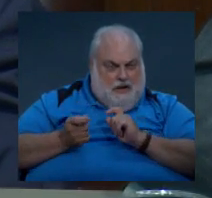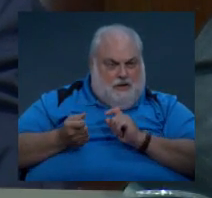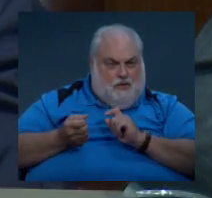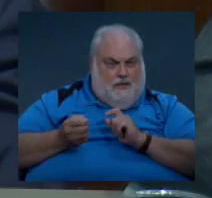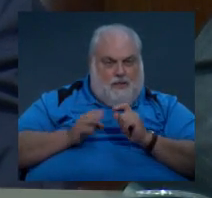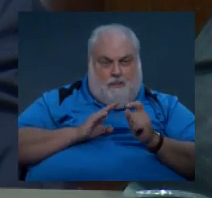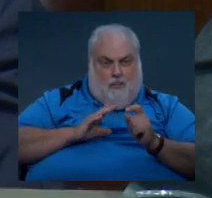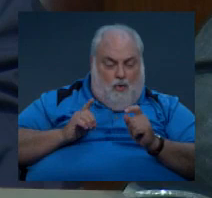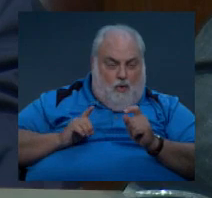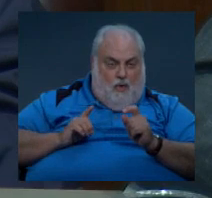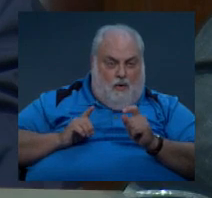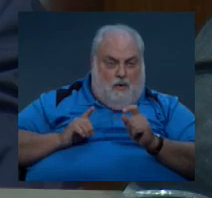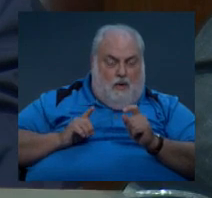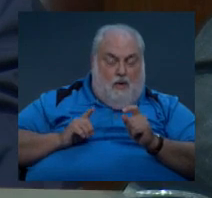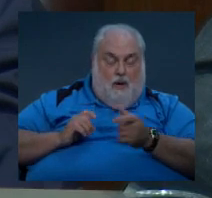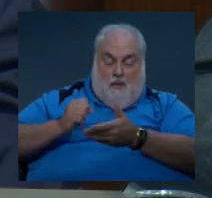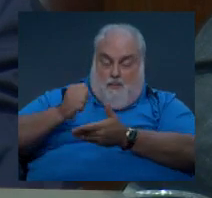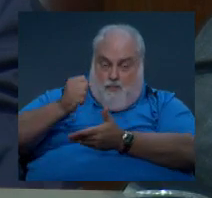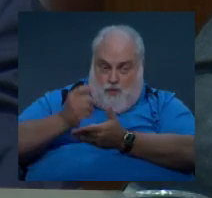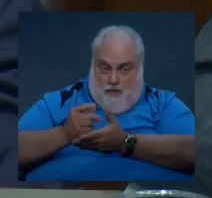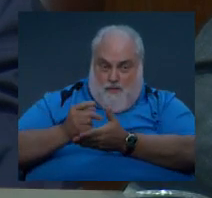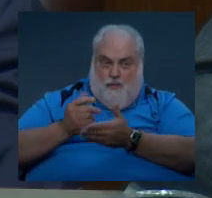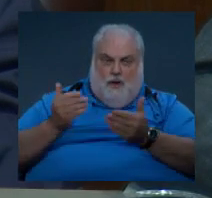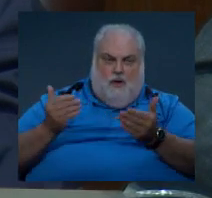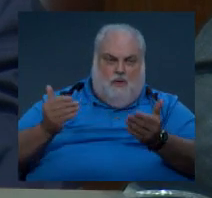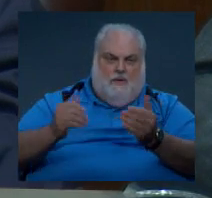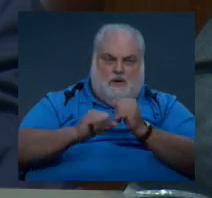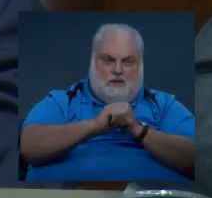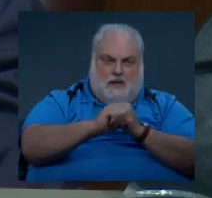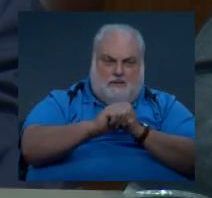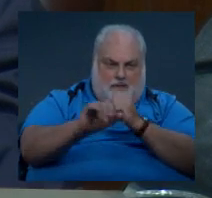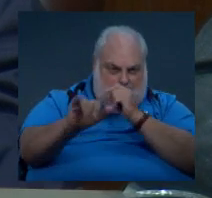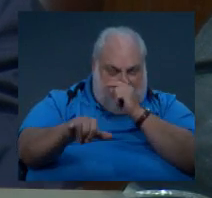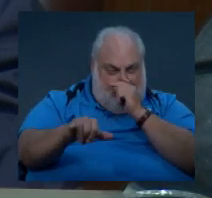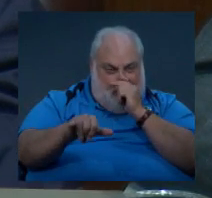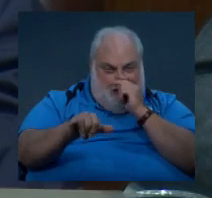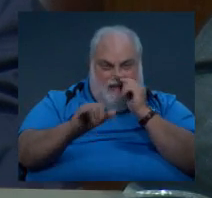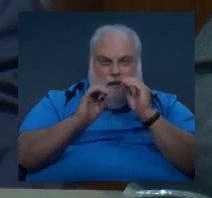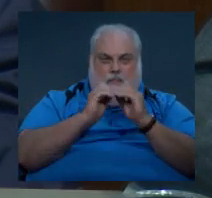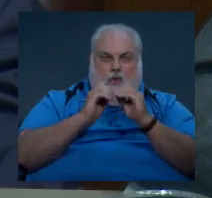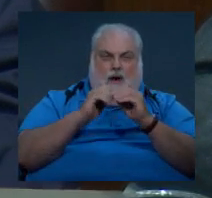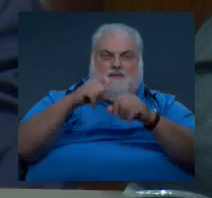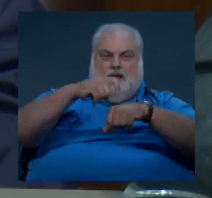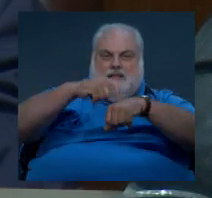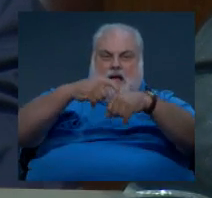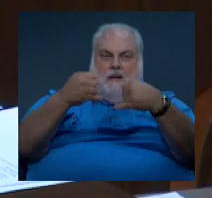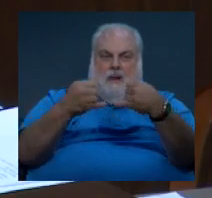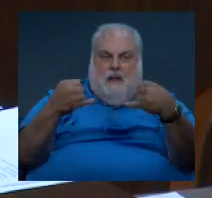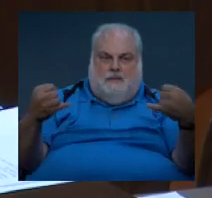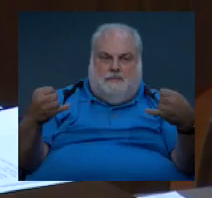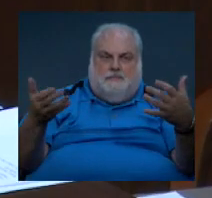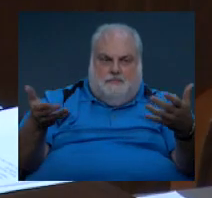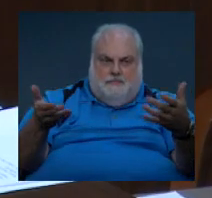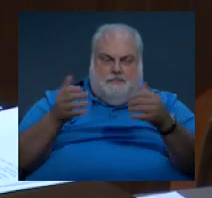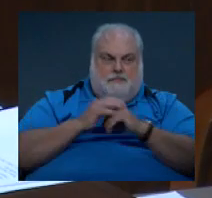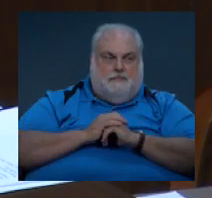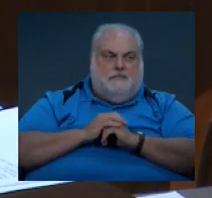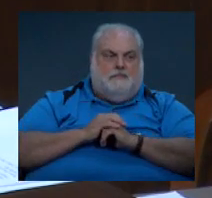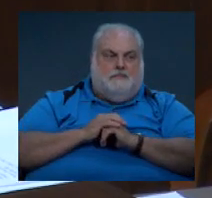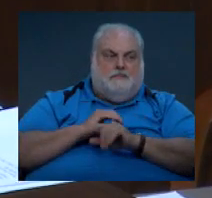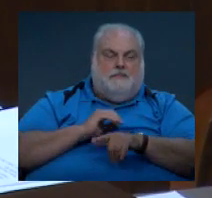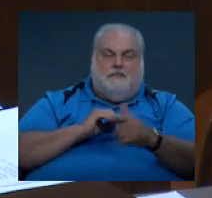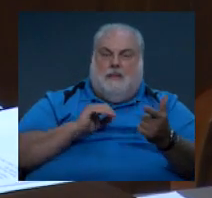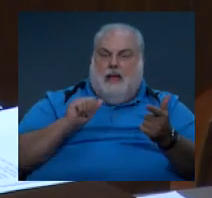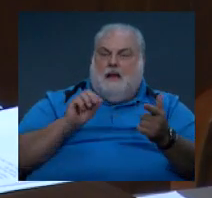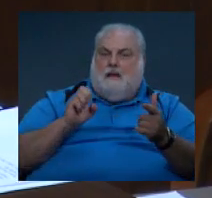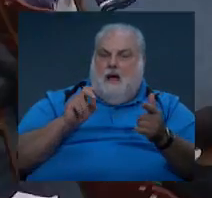if the board were to approve it, then we can go ahead and start advertising. It was more of a timely issue than anything. Okay,